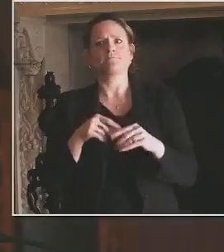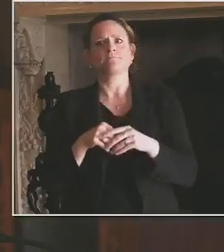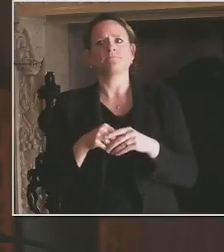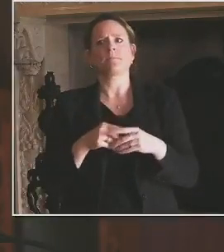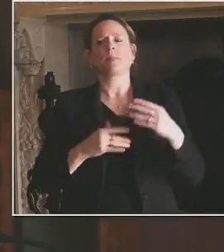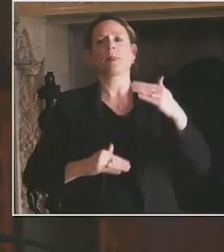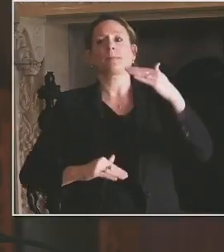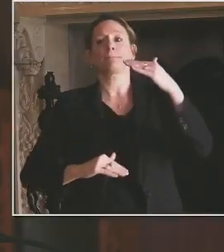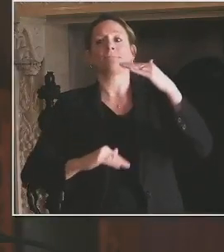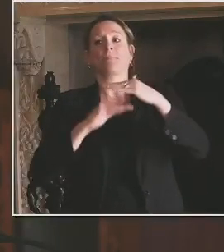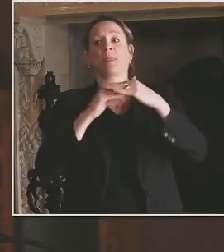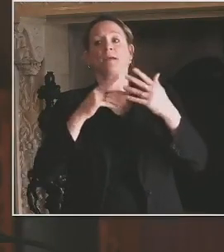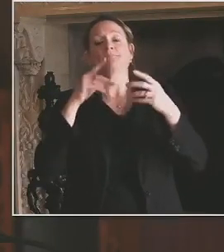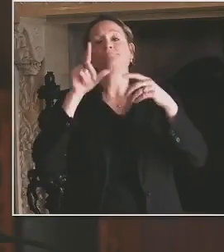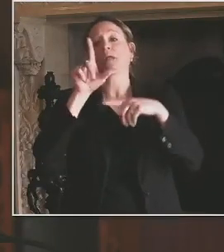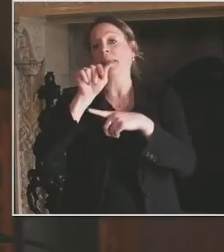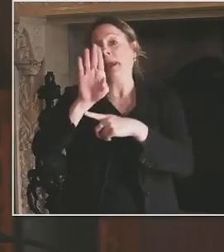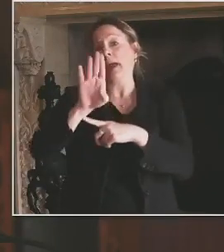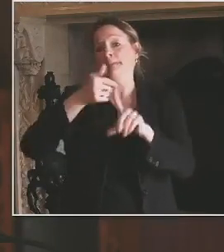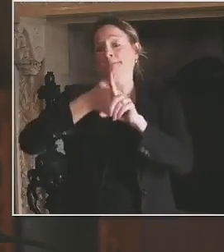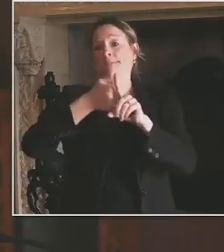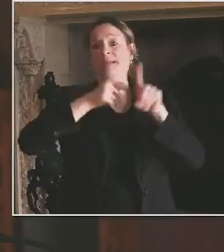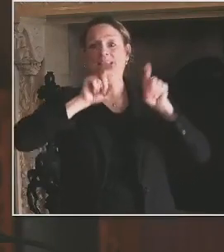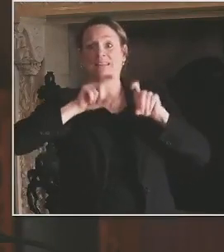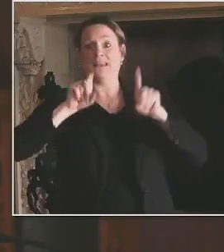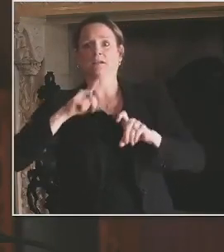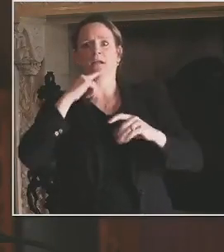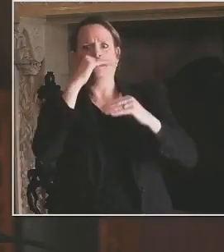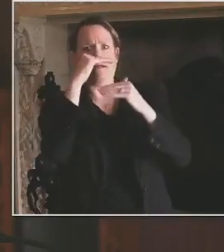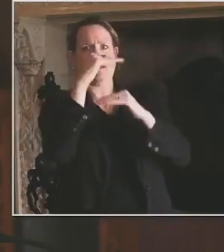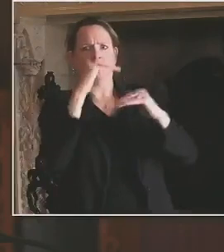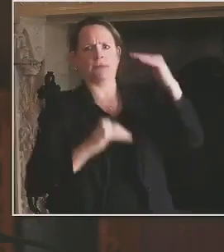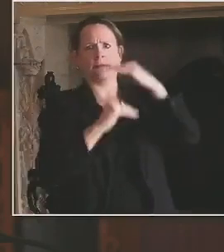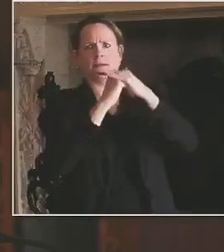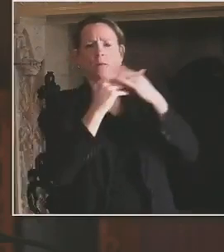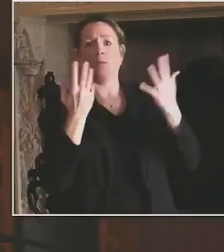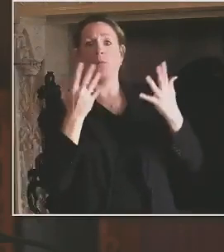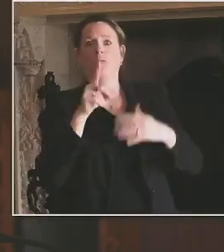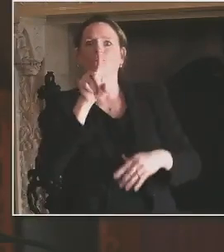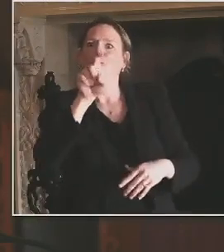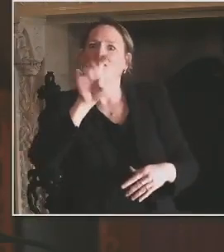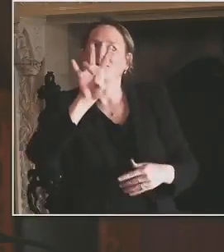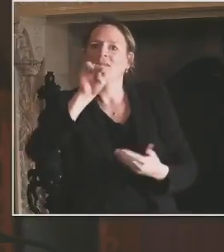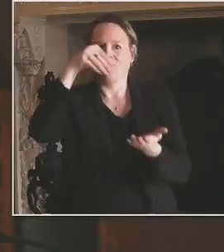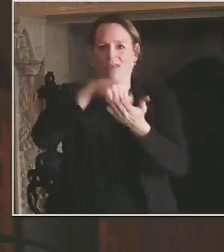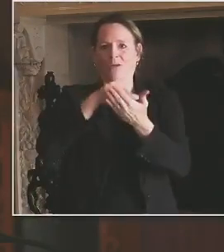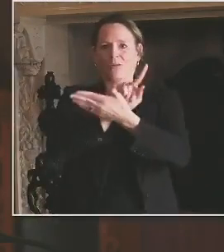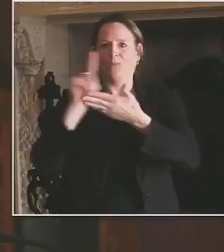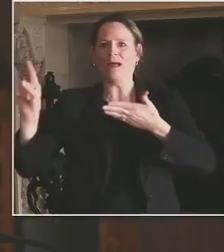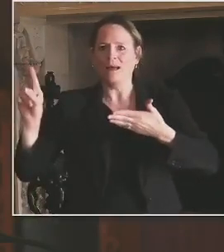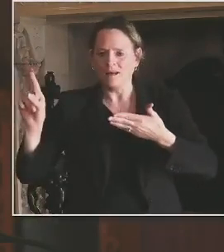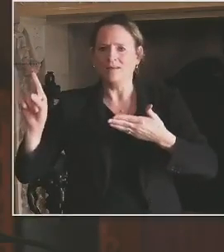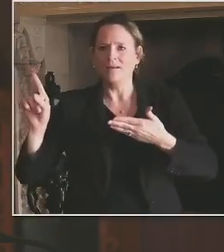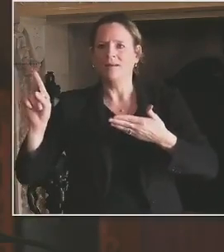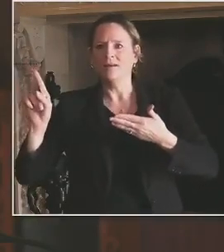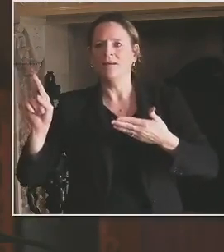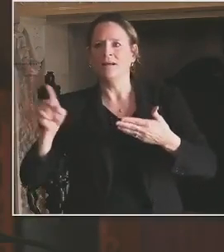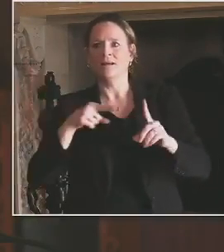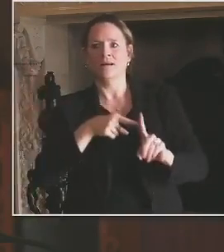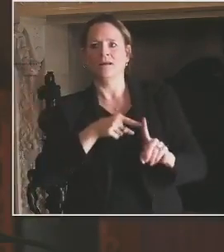capacity, is actually about 170,000 tests a week. We, within the state of Wisconsin, if we